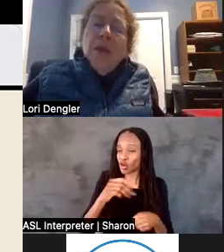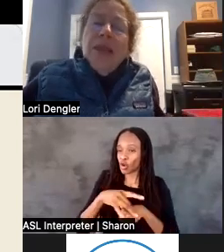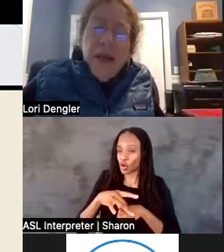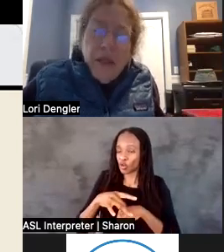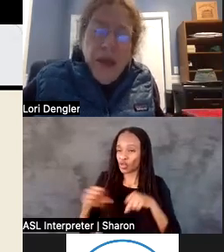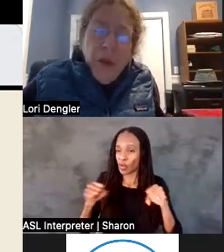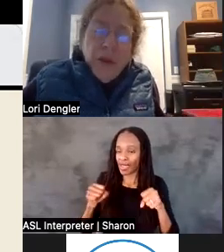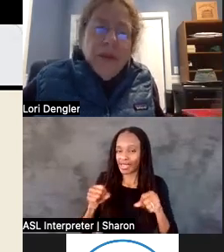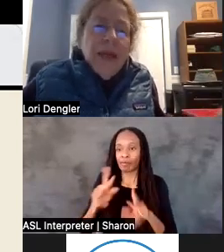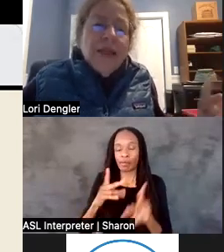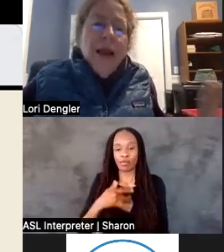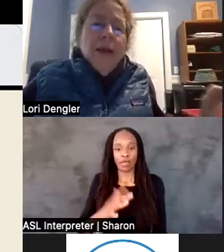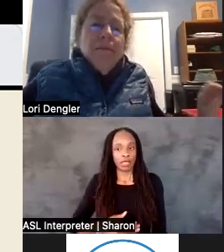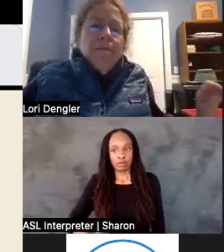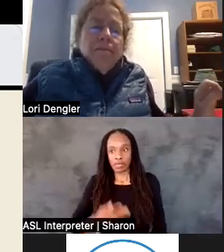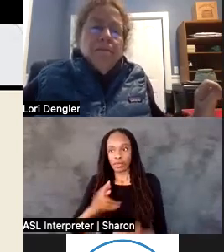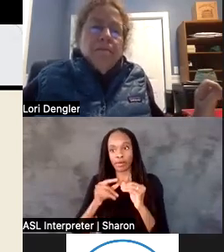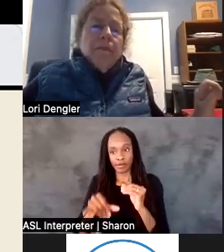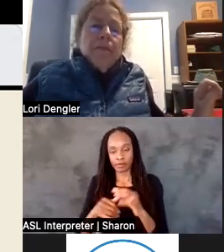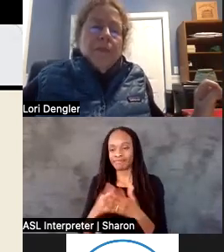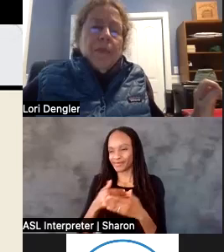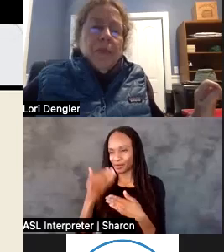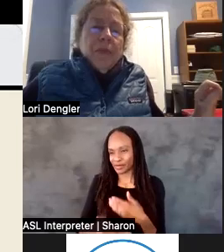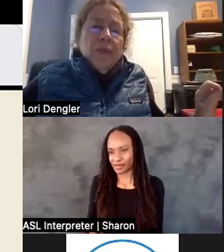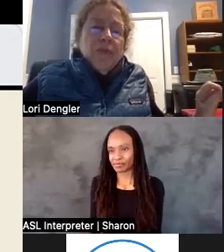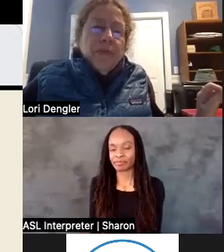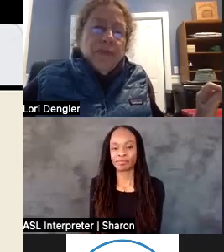really upsetting to people. Next slide.